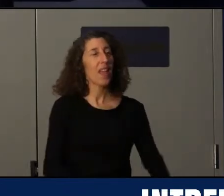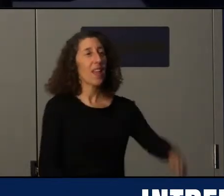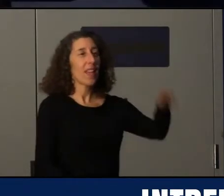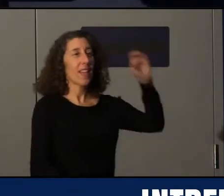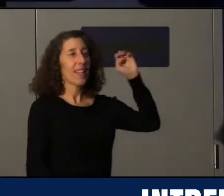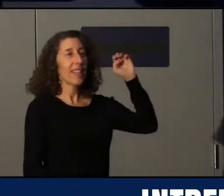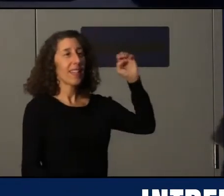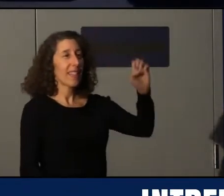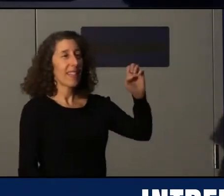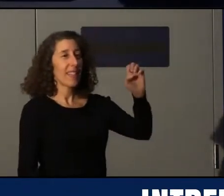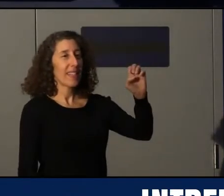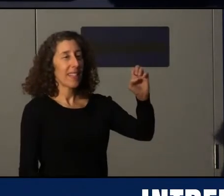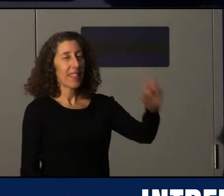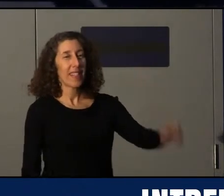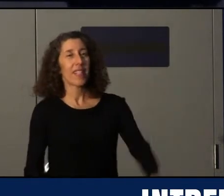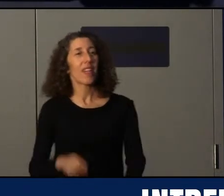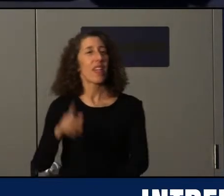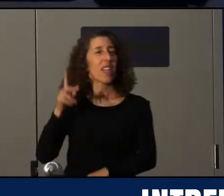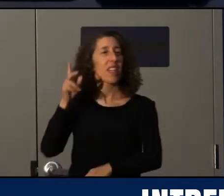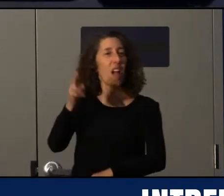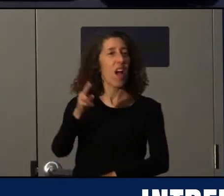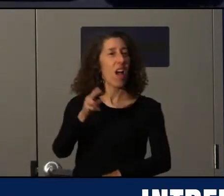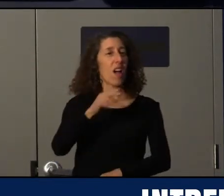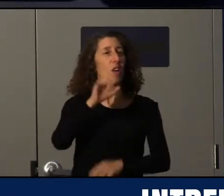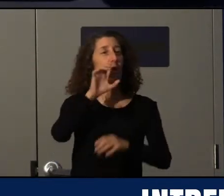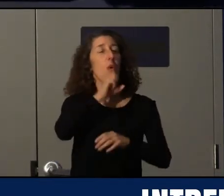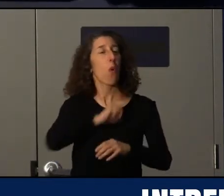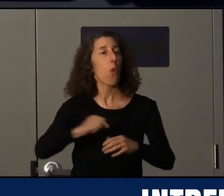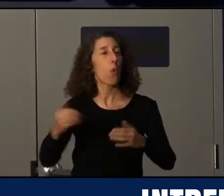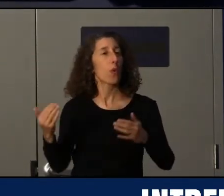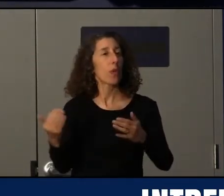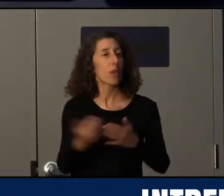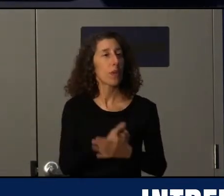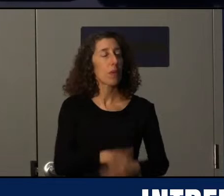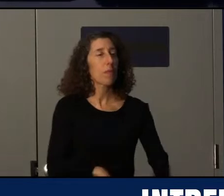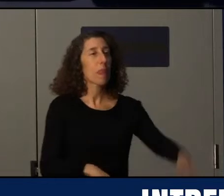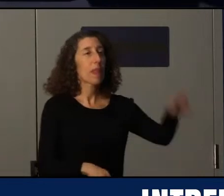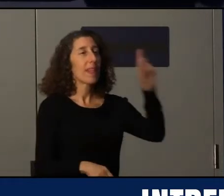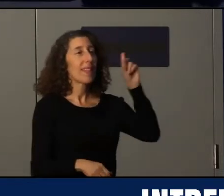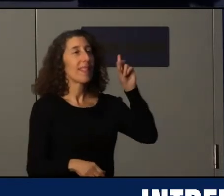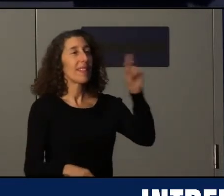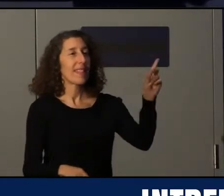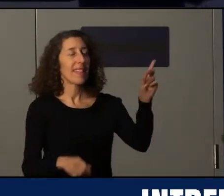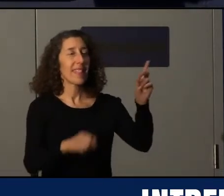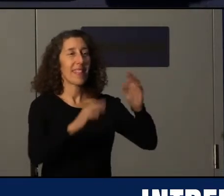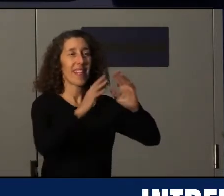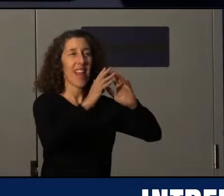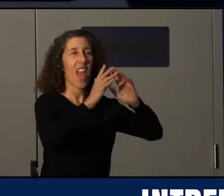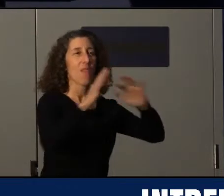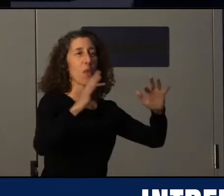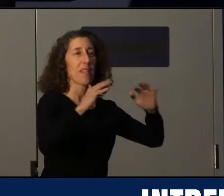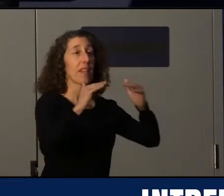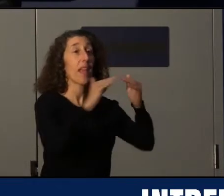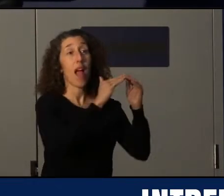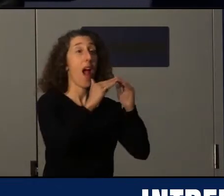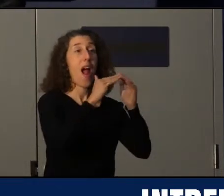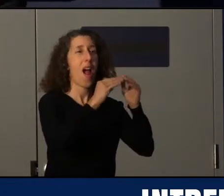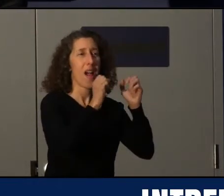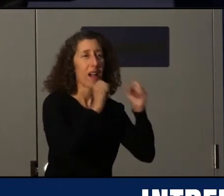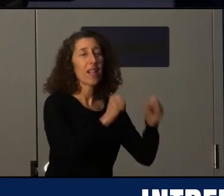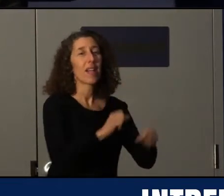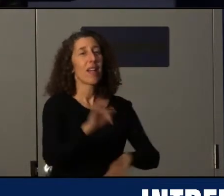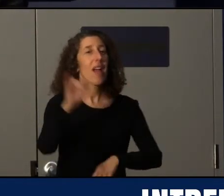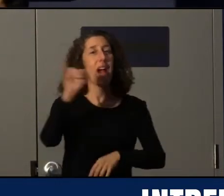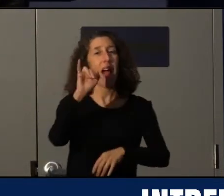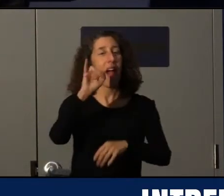to cut past the old. We have D for diversity, to end the fight. We have I for inclusion,